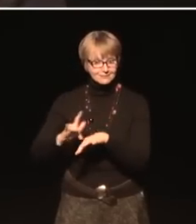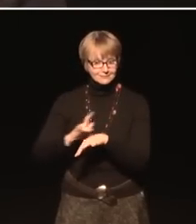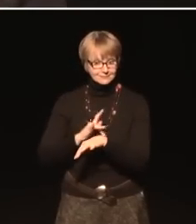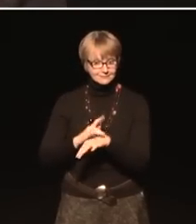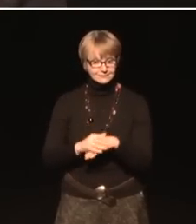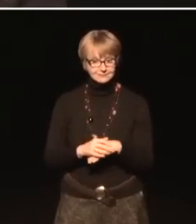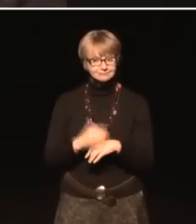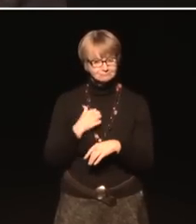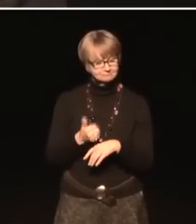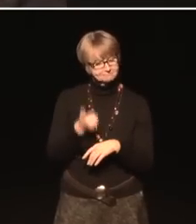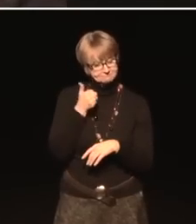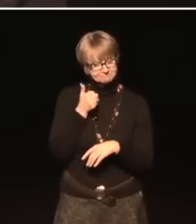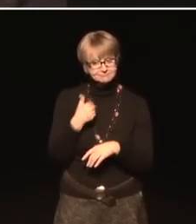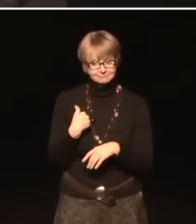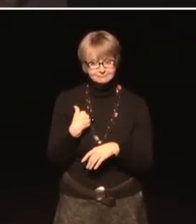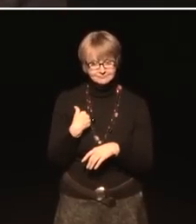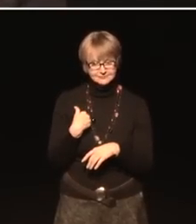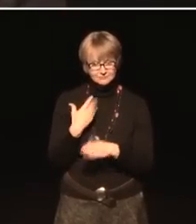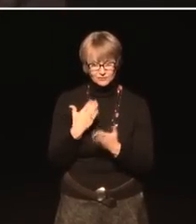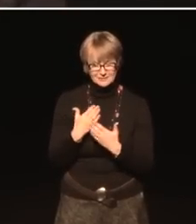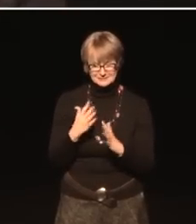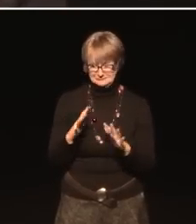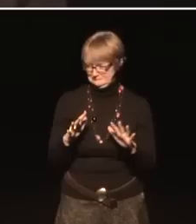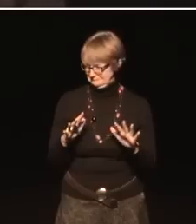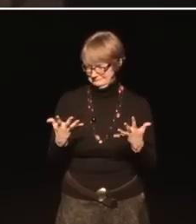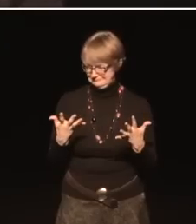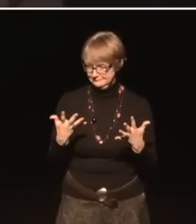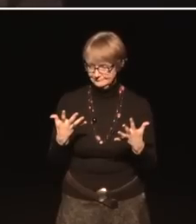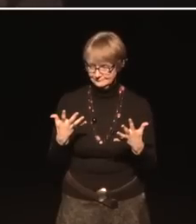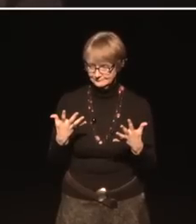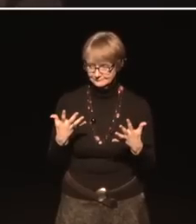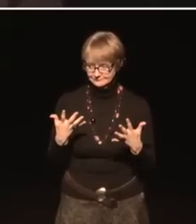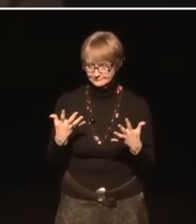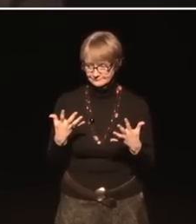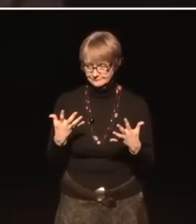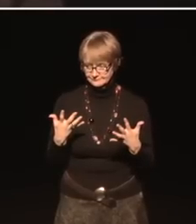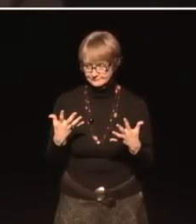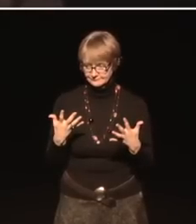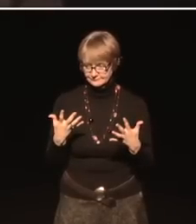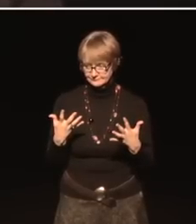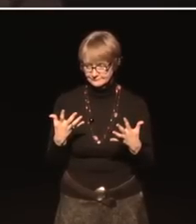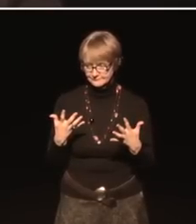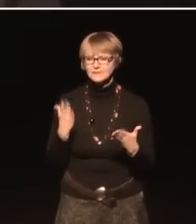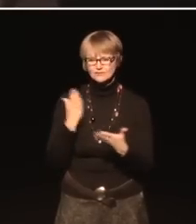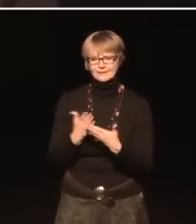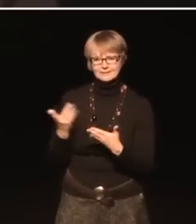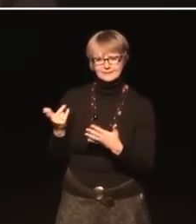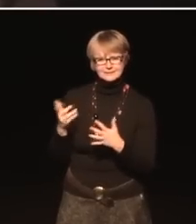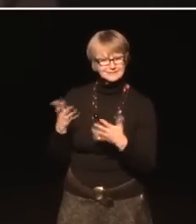conscious of the fact that there is virtually no work for the